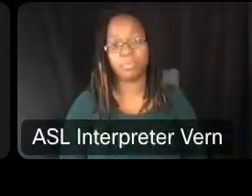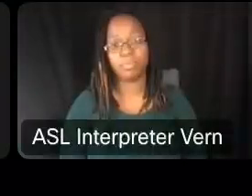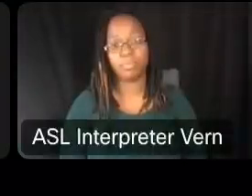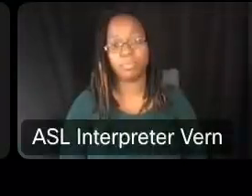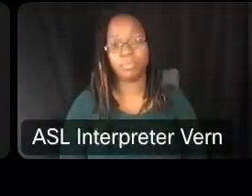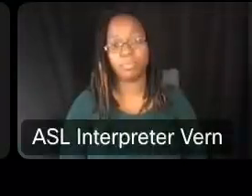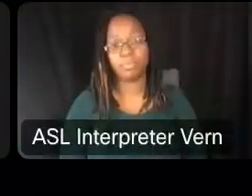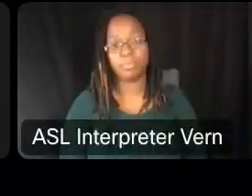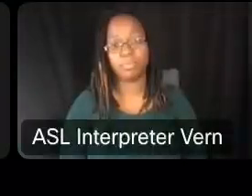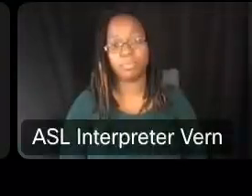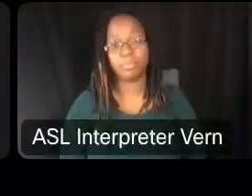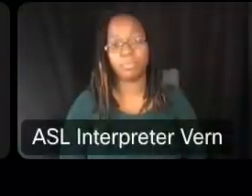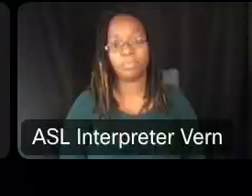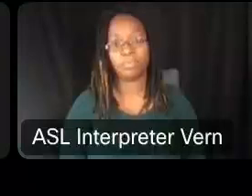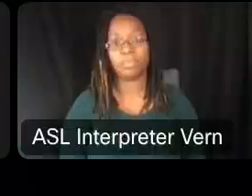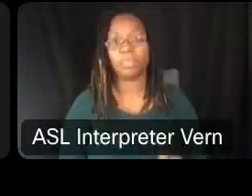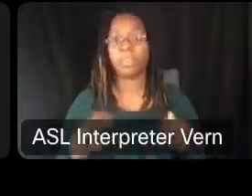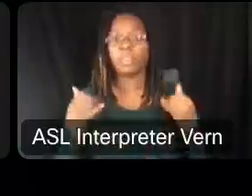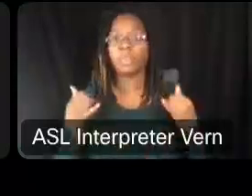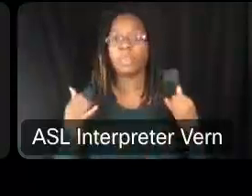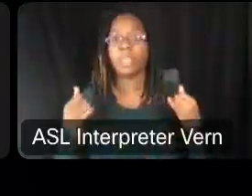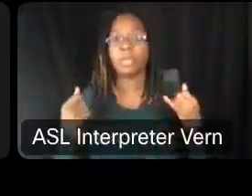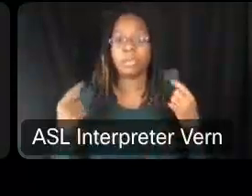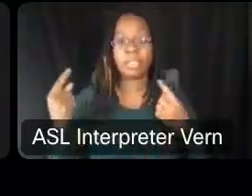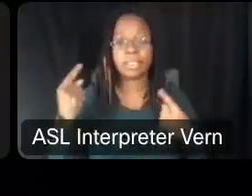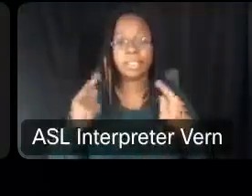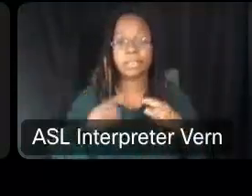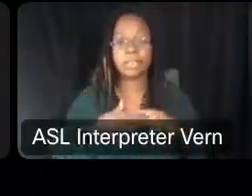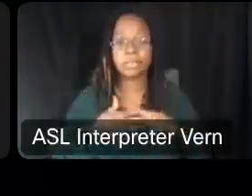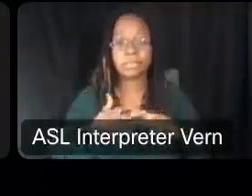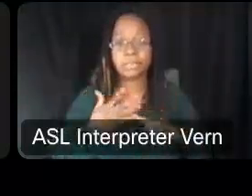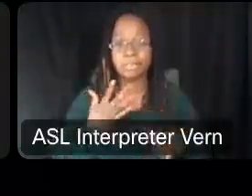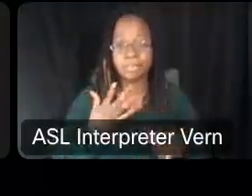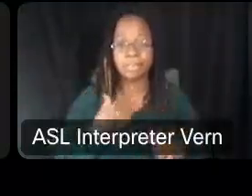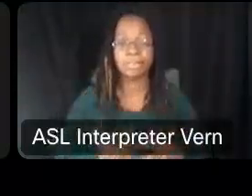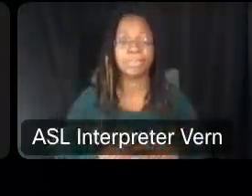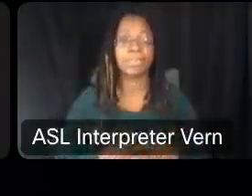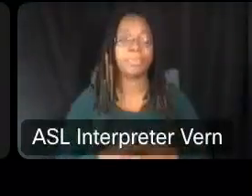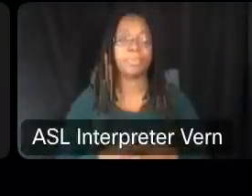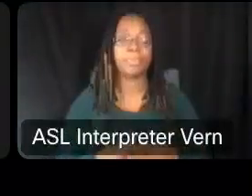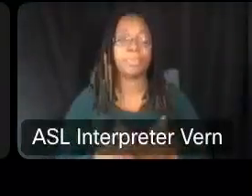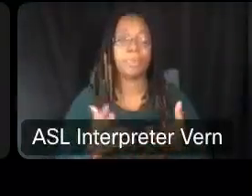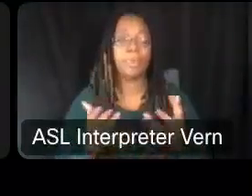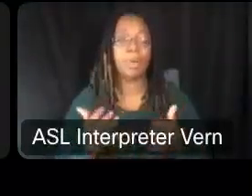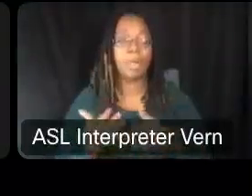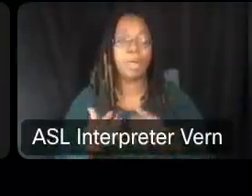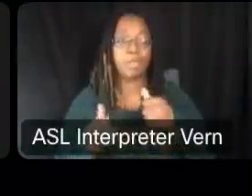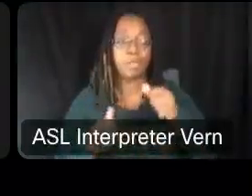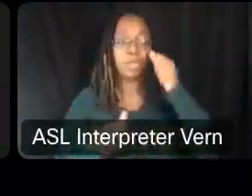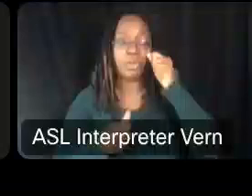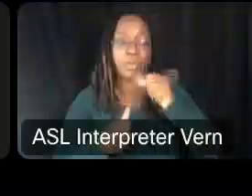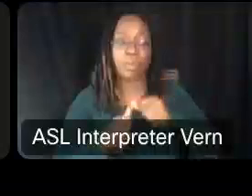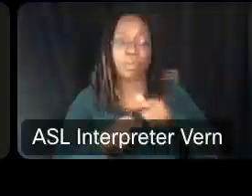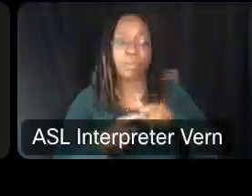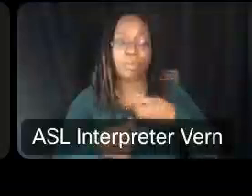And so thinking within this moment, what I want us to get from this breathing